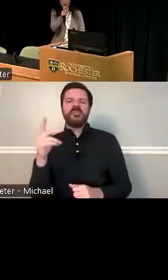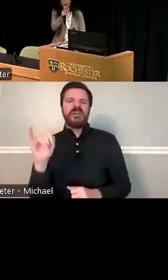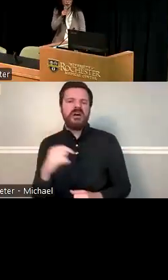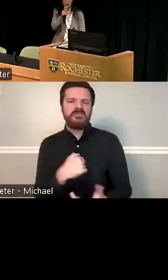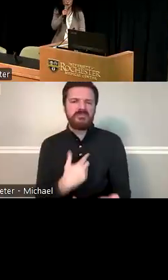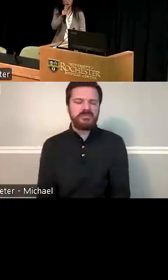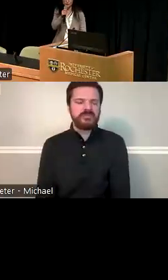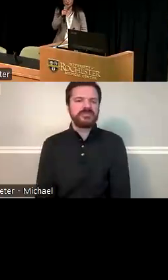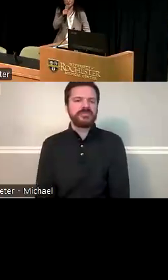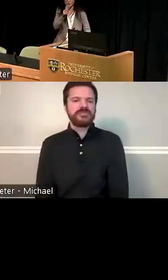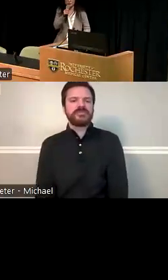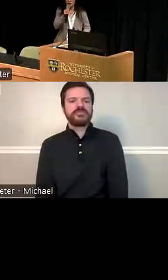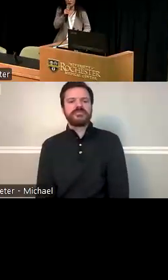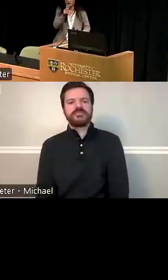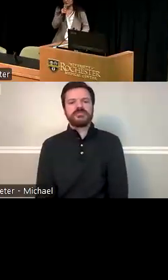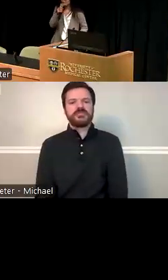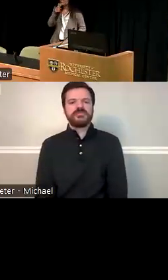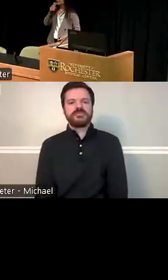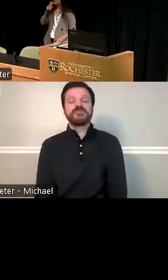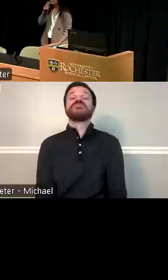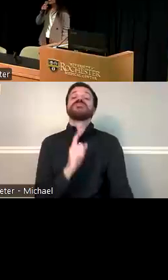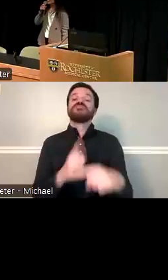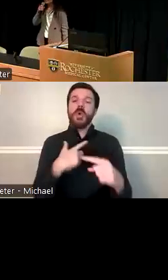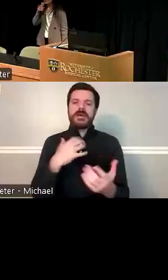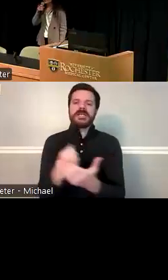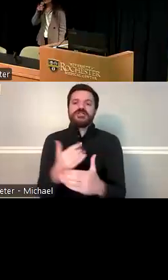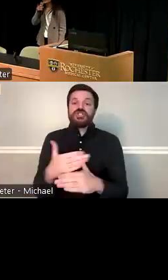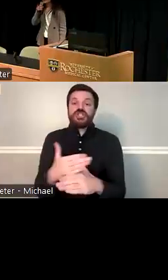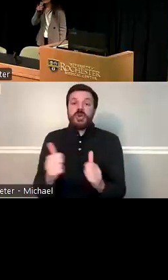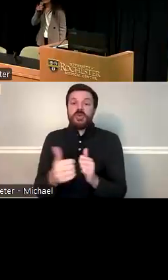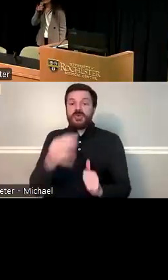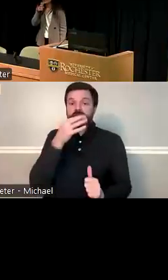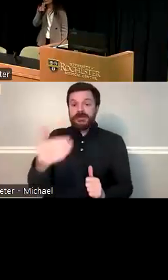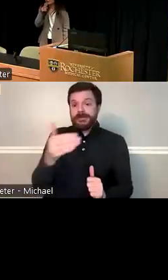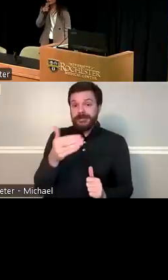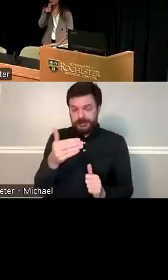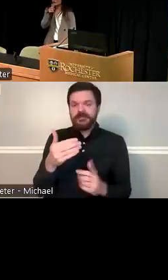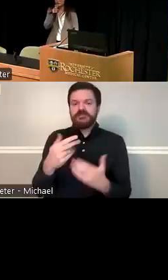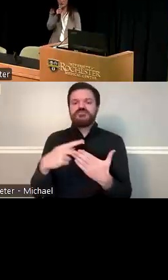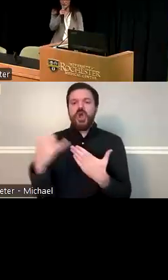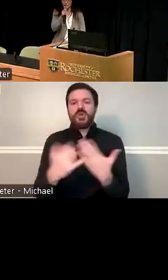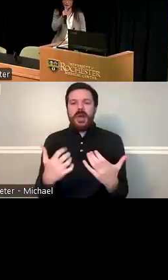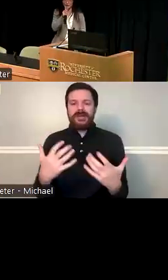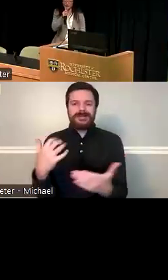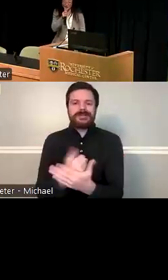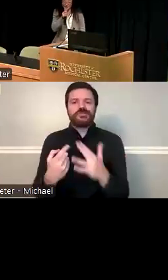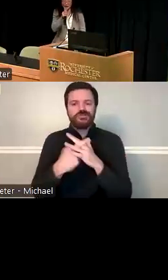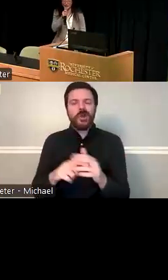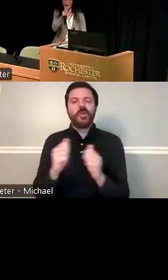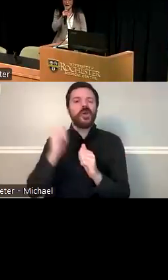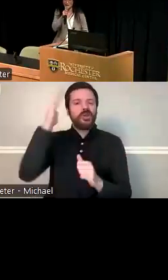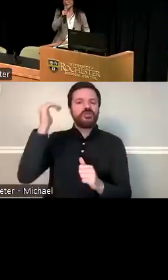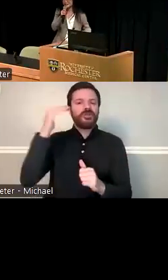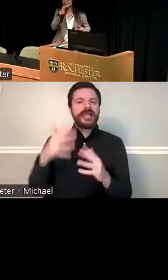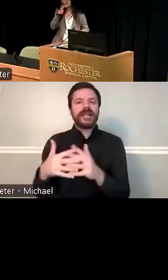And also, I would like to share about this upcoming project that we would like to start in the Korean American faith